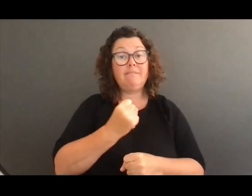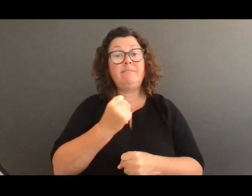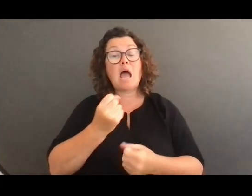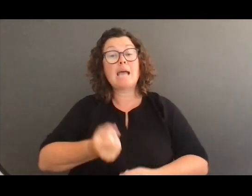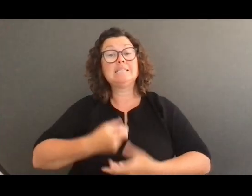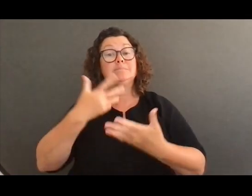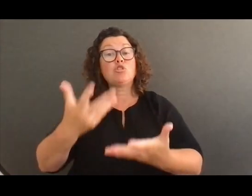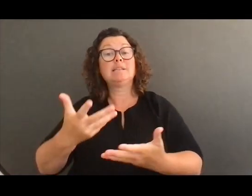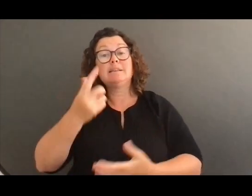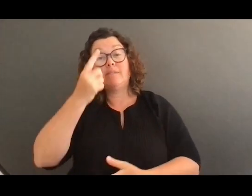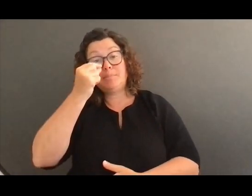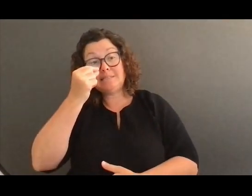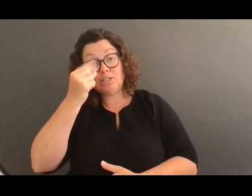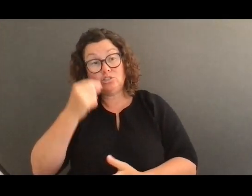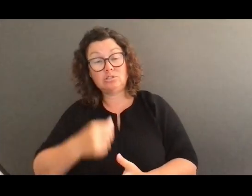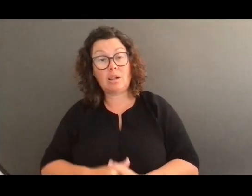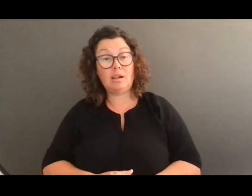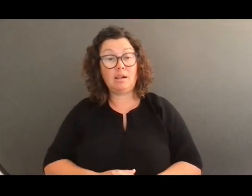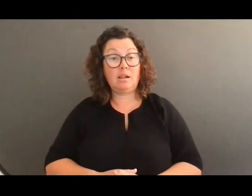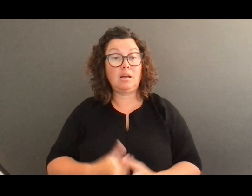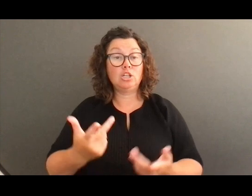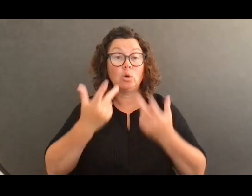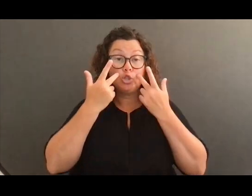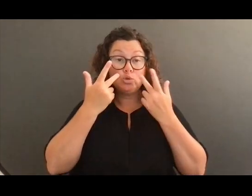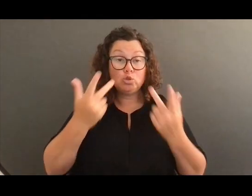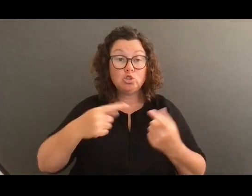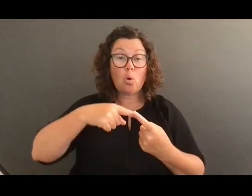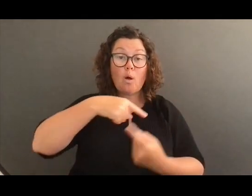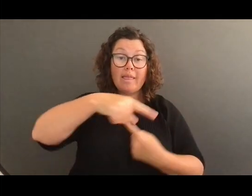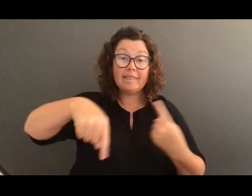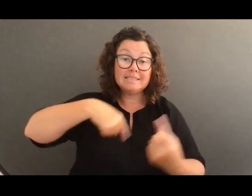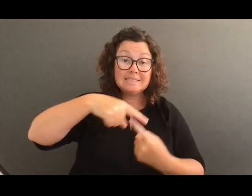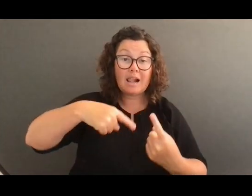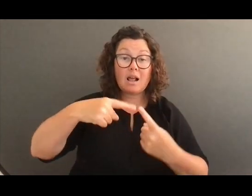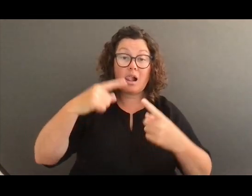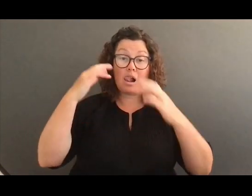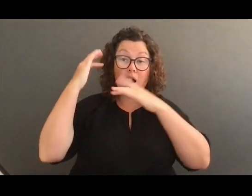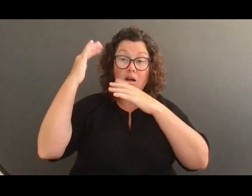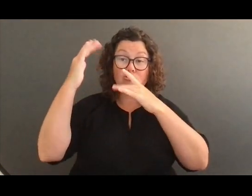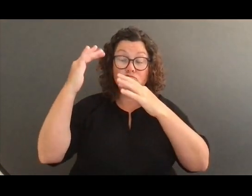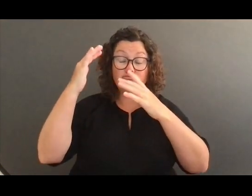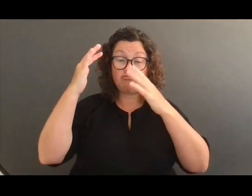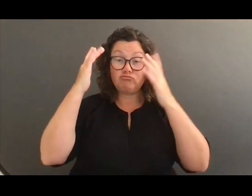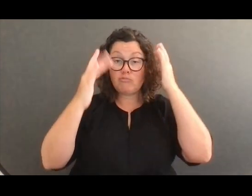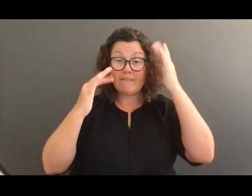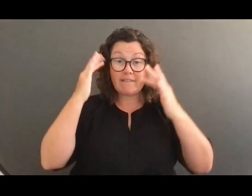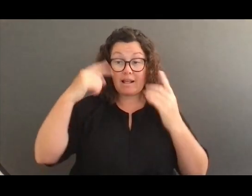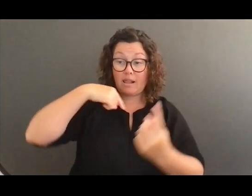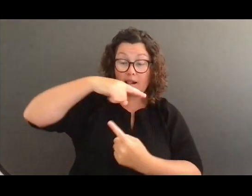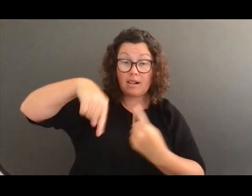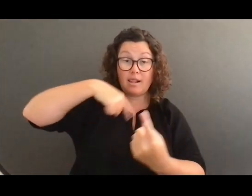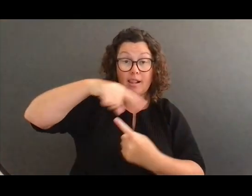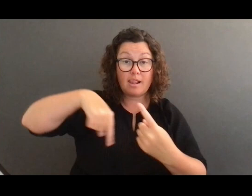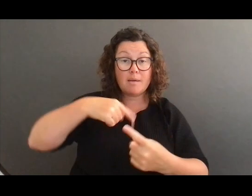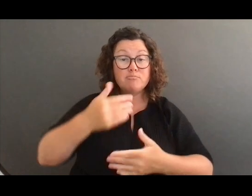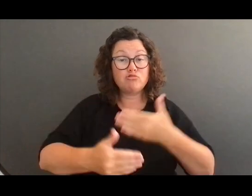the cyclical and flexible processes of art making and responding, and the important idea that students learn as